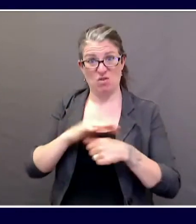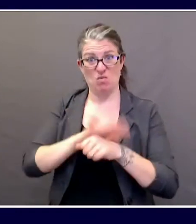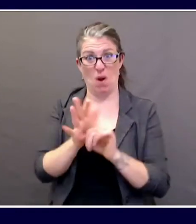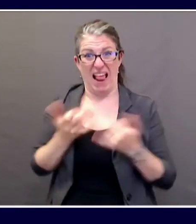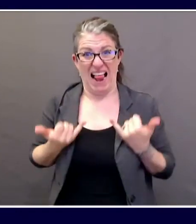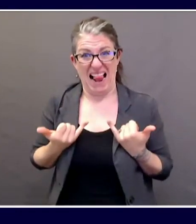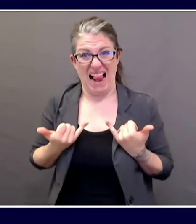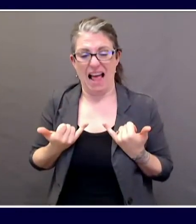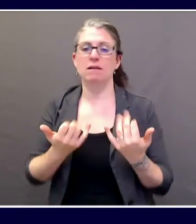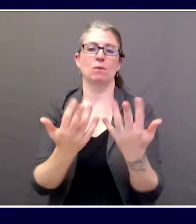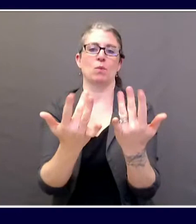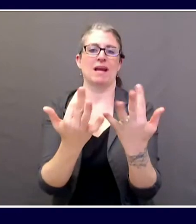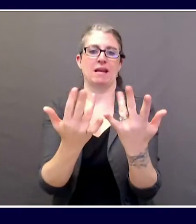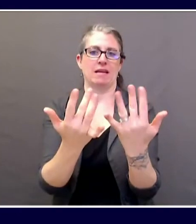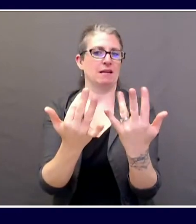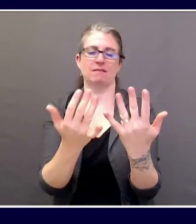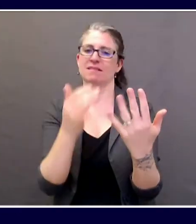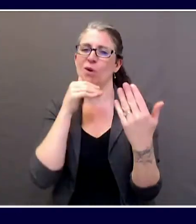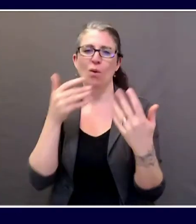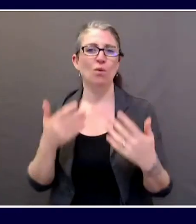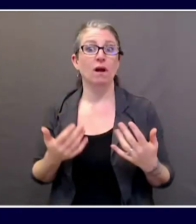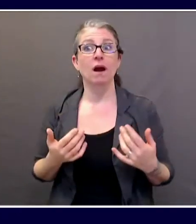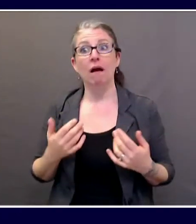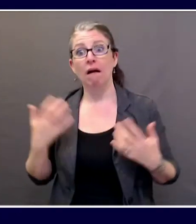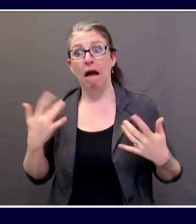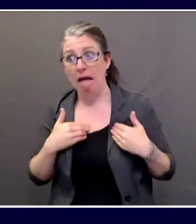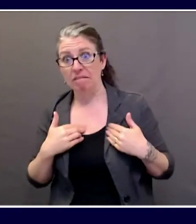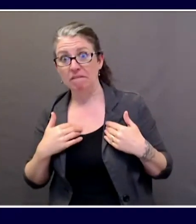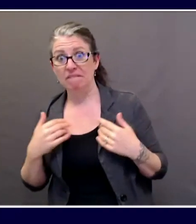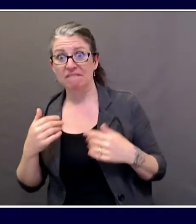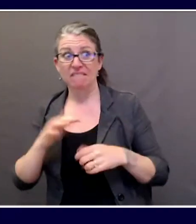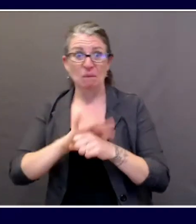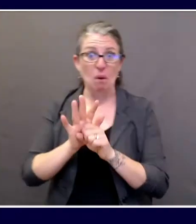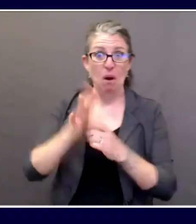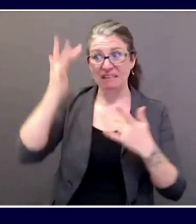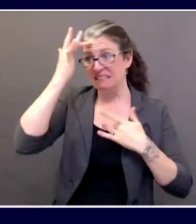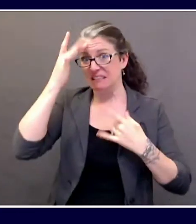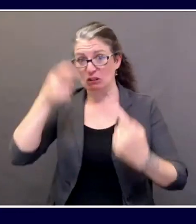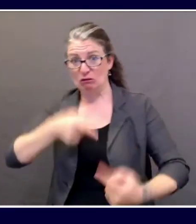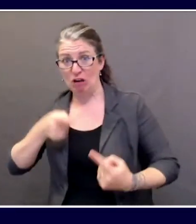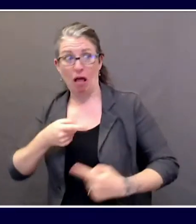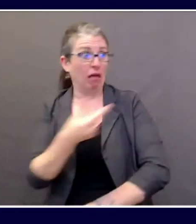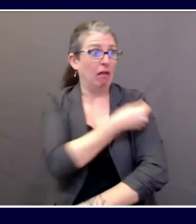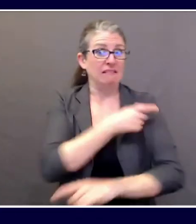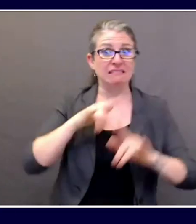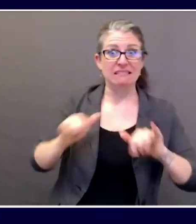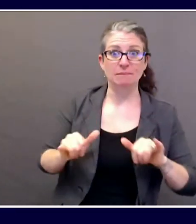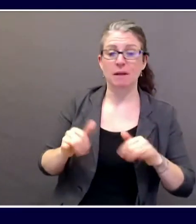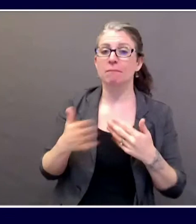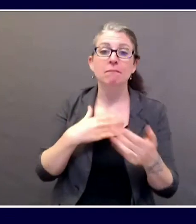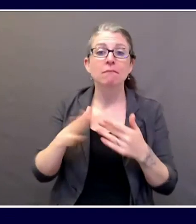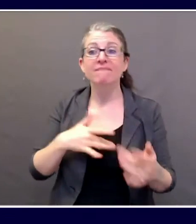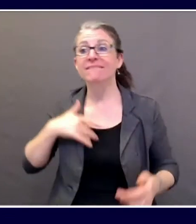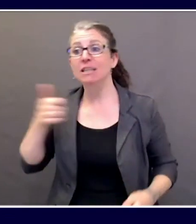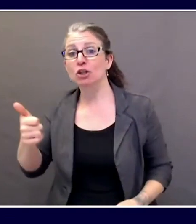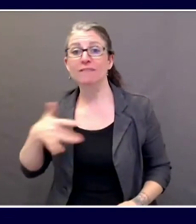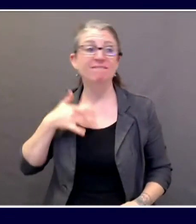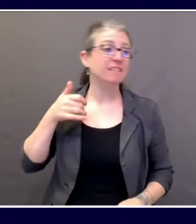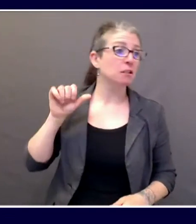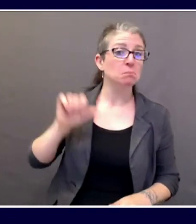category of folks who should wait a bit longer. That's a small category, but these are individuals who were treated